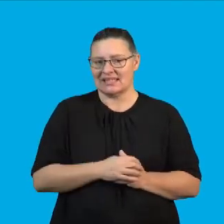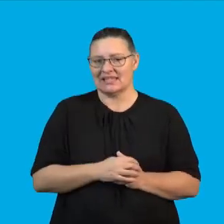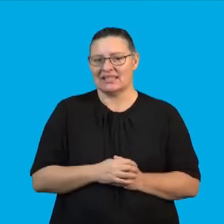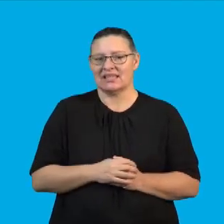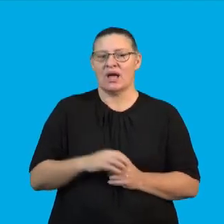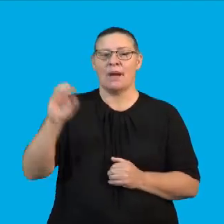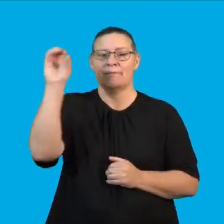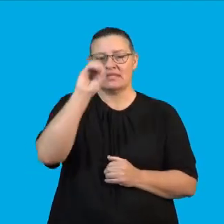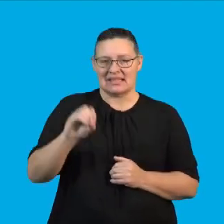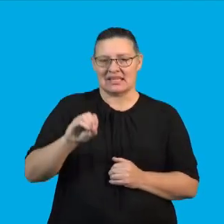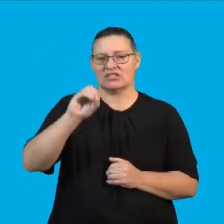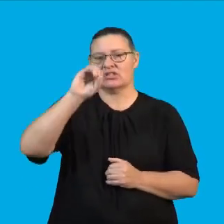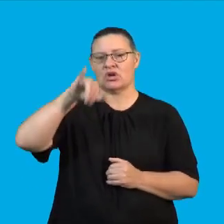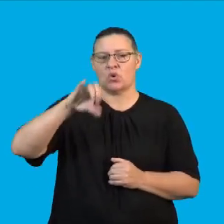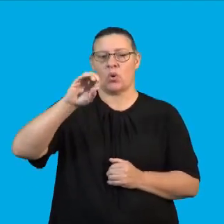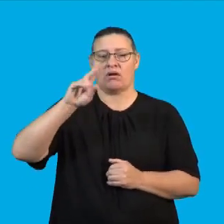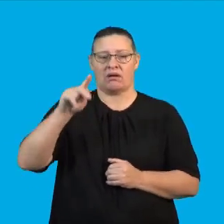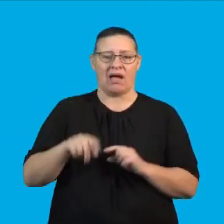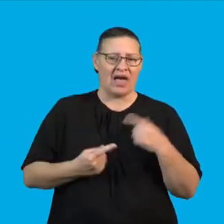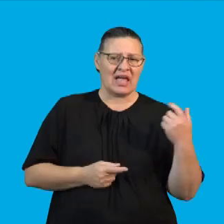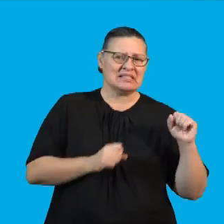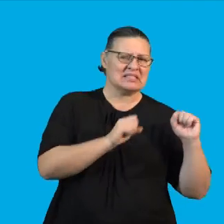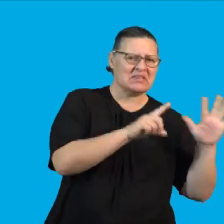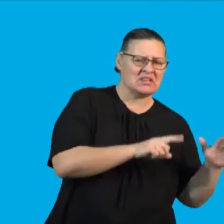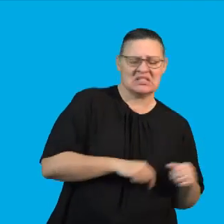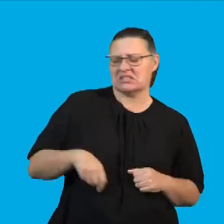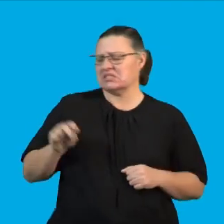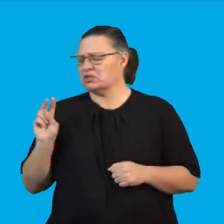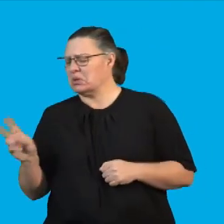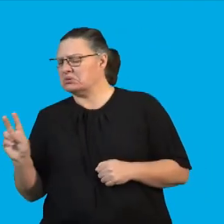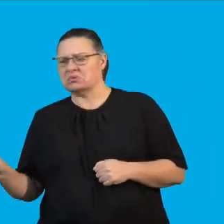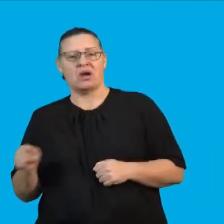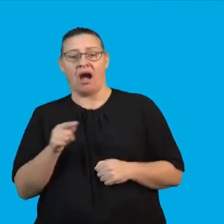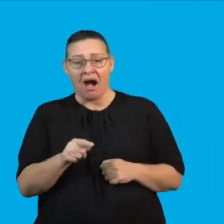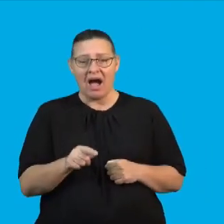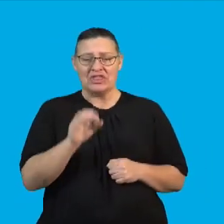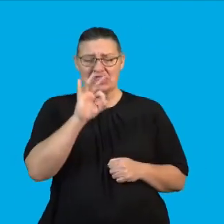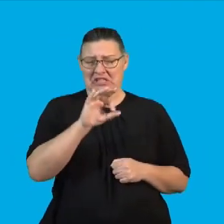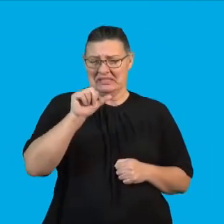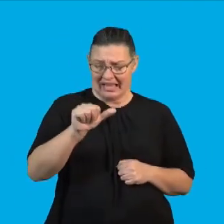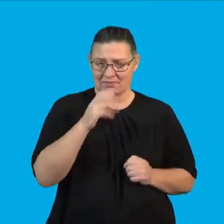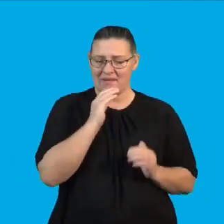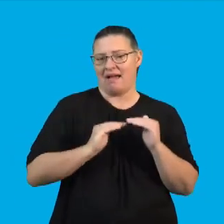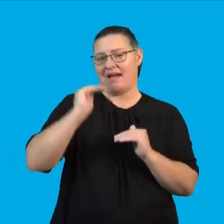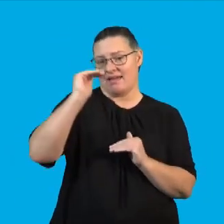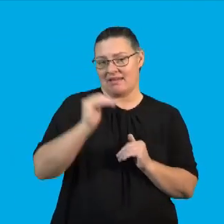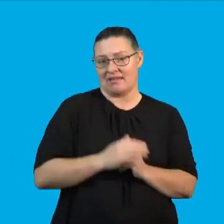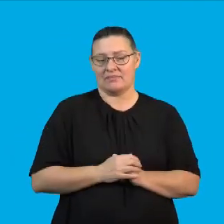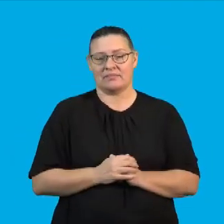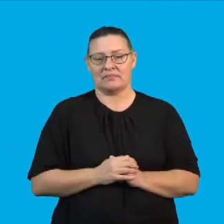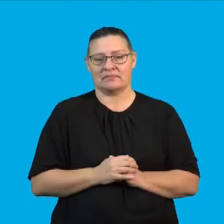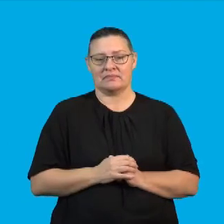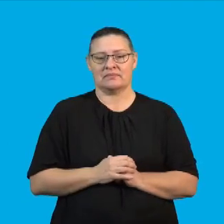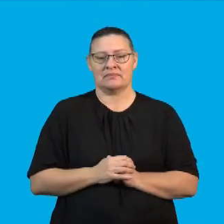guidance? See the percentage of the yolk that it has. It's higher than bird number 1 and bird number